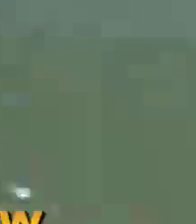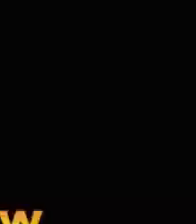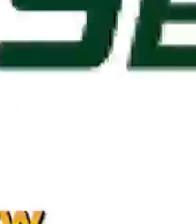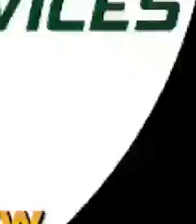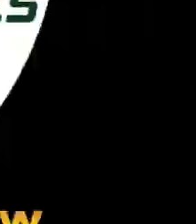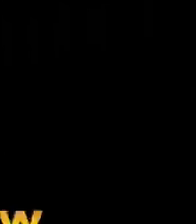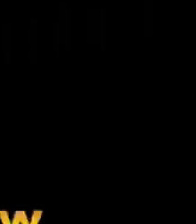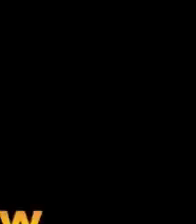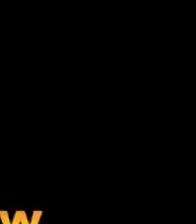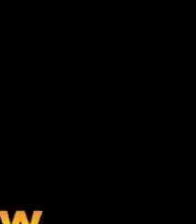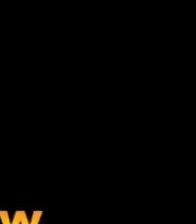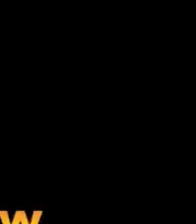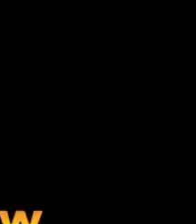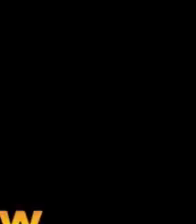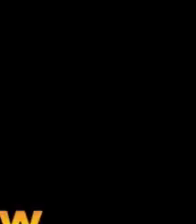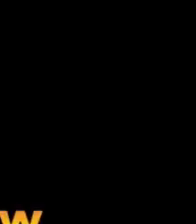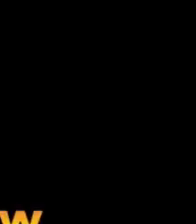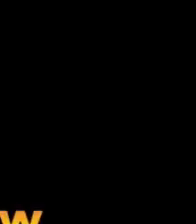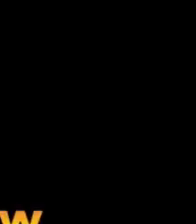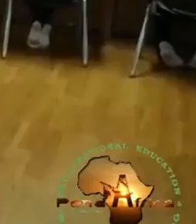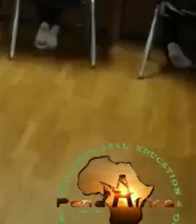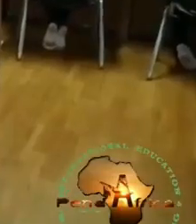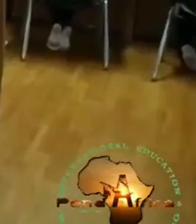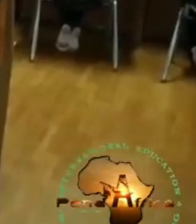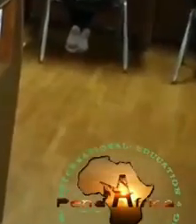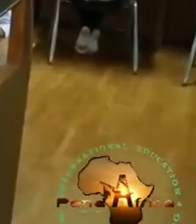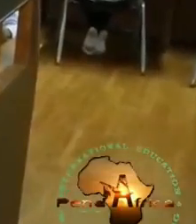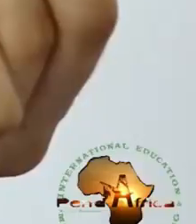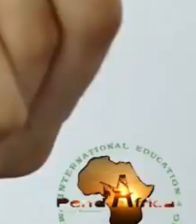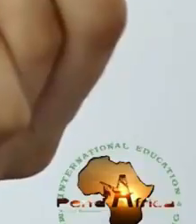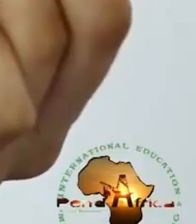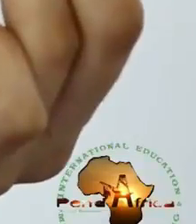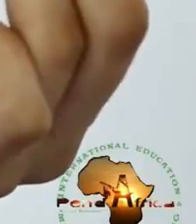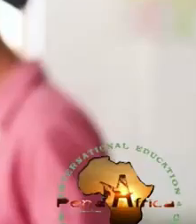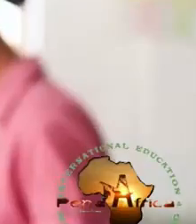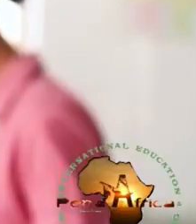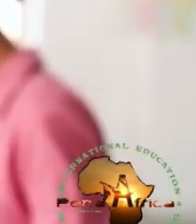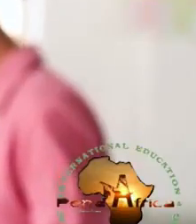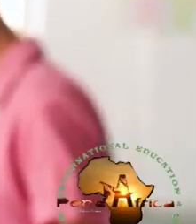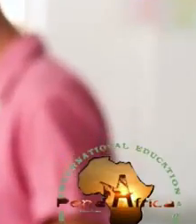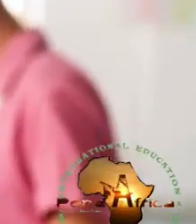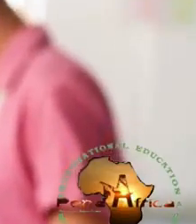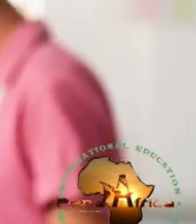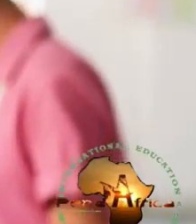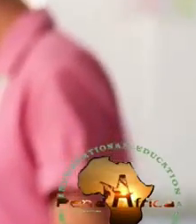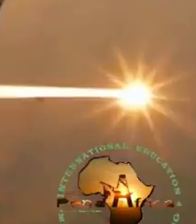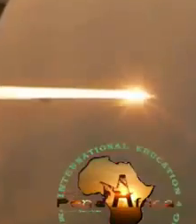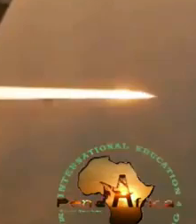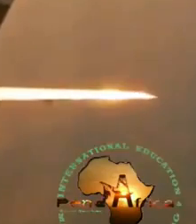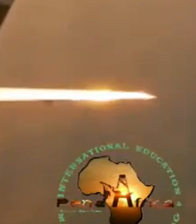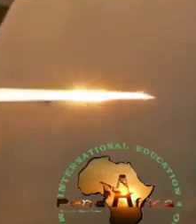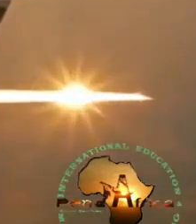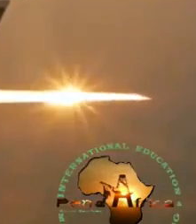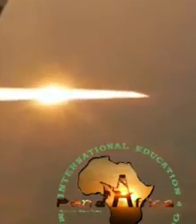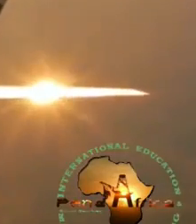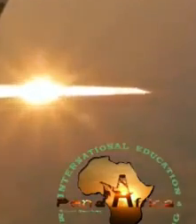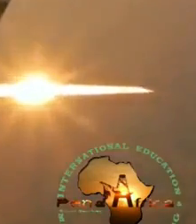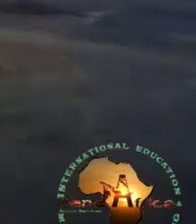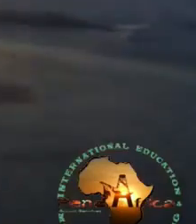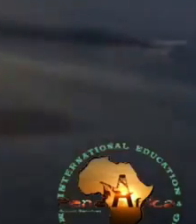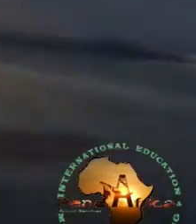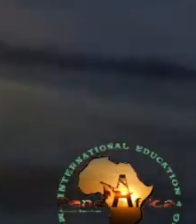muri sanga muri Pend Africa Smart Services for International Education and Medical Care Traveling. Your chance to study abroad and get special